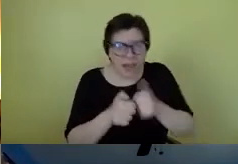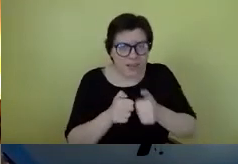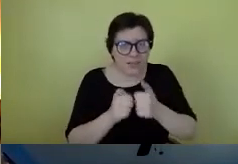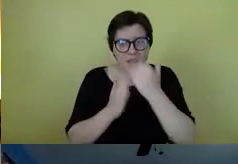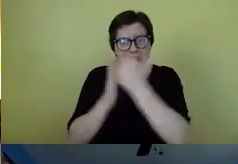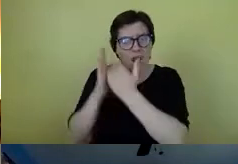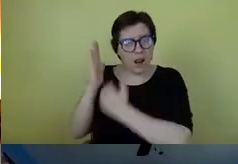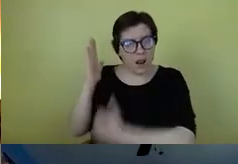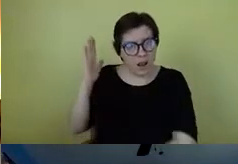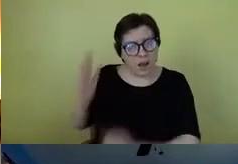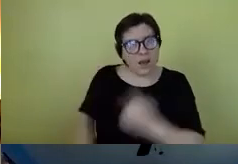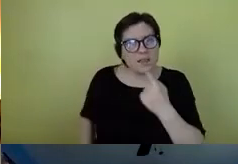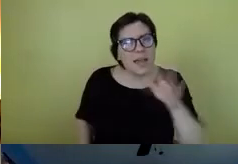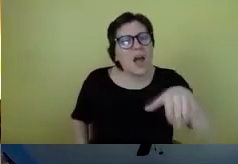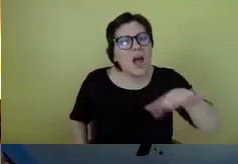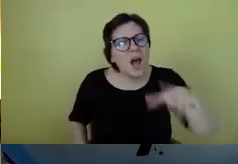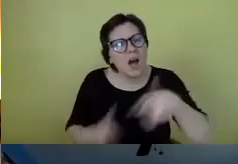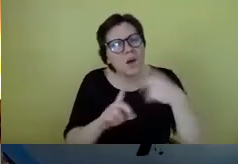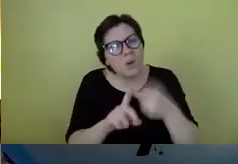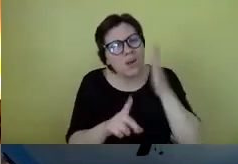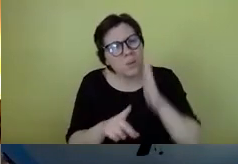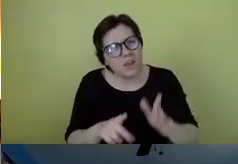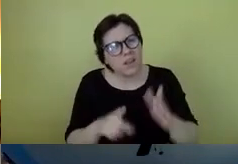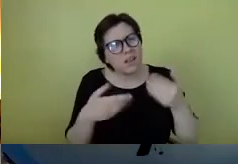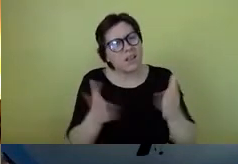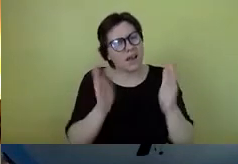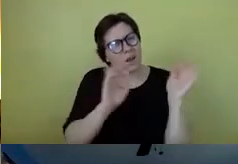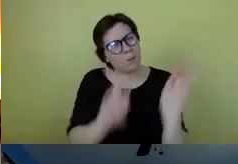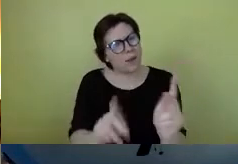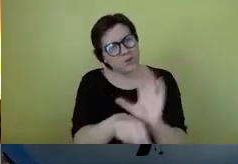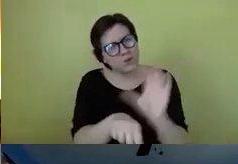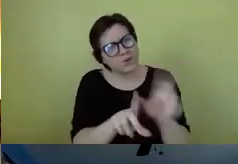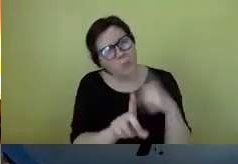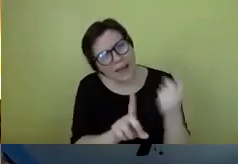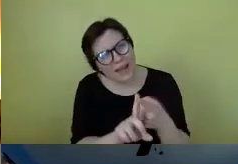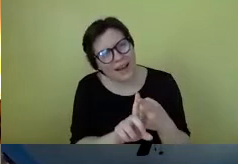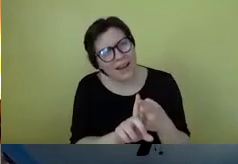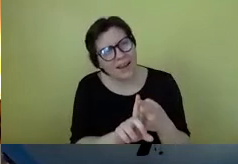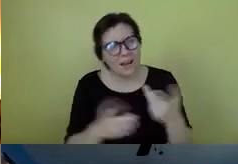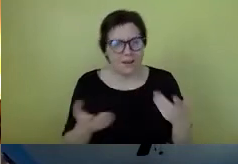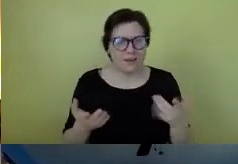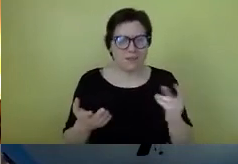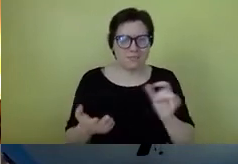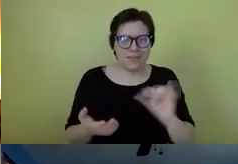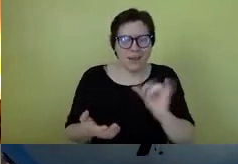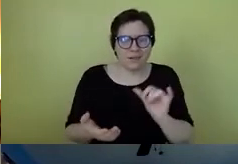say, when are you guys going to let us come back to church? As though it's a